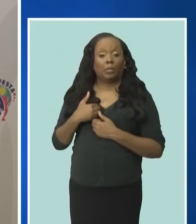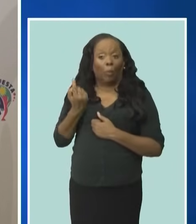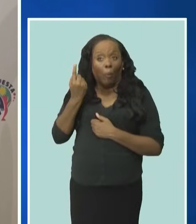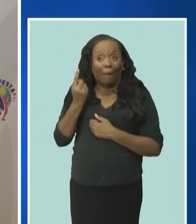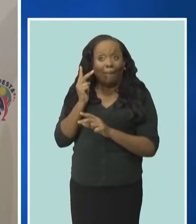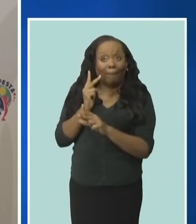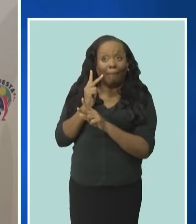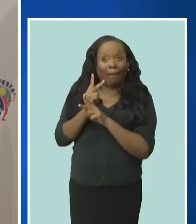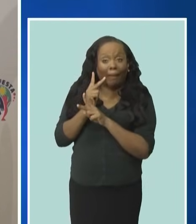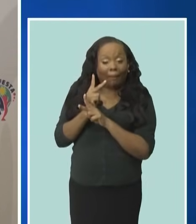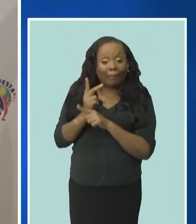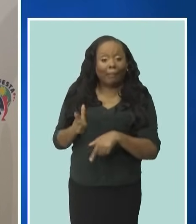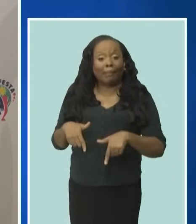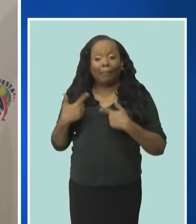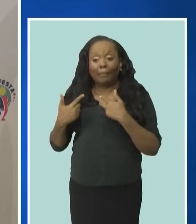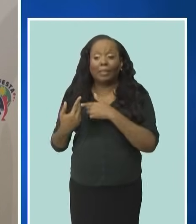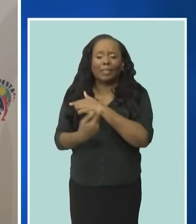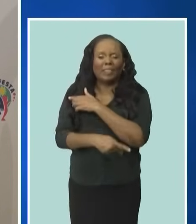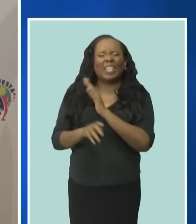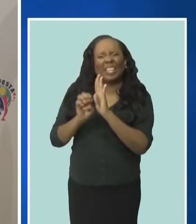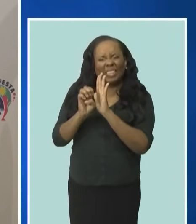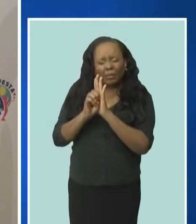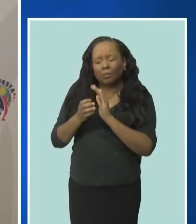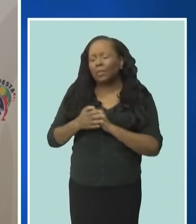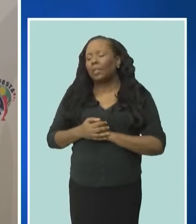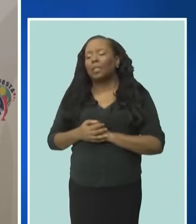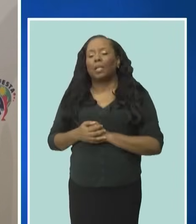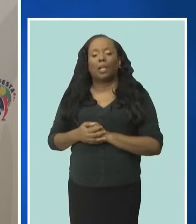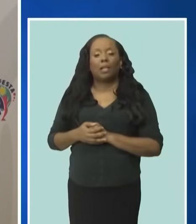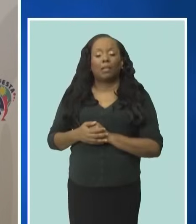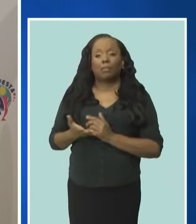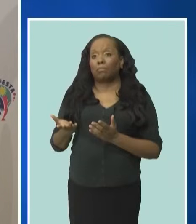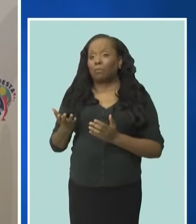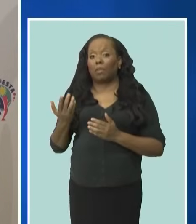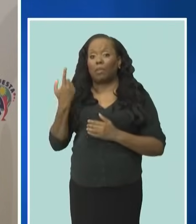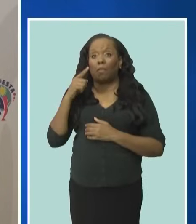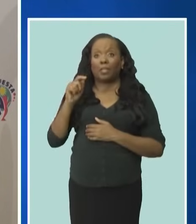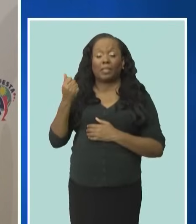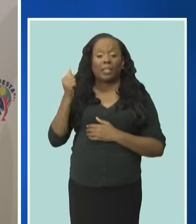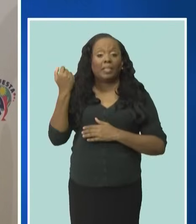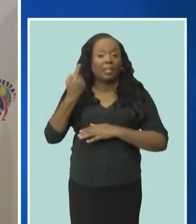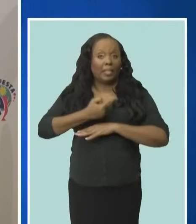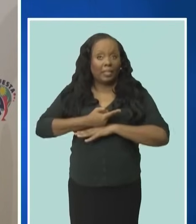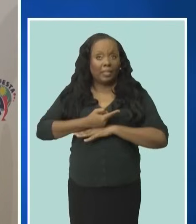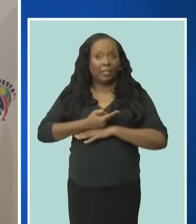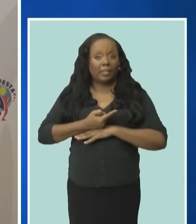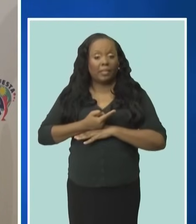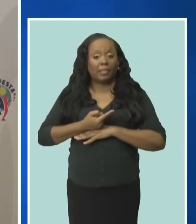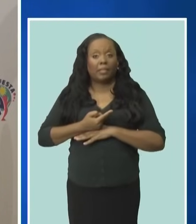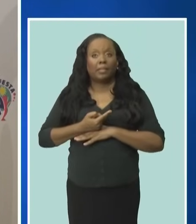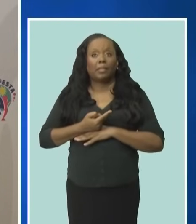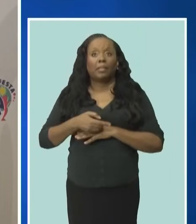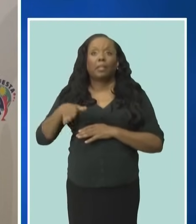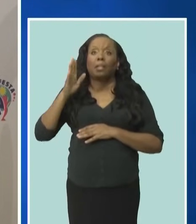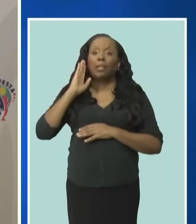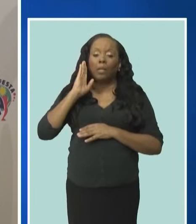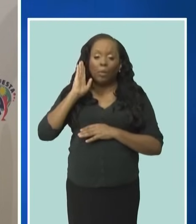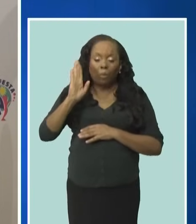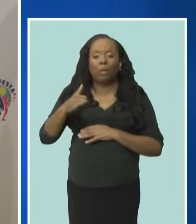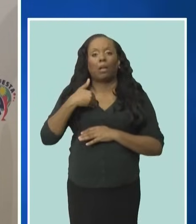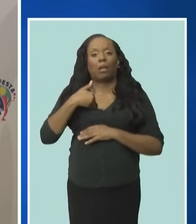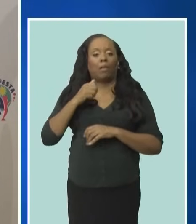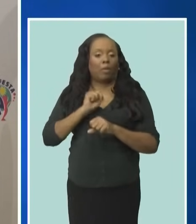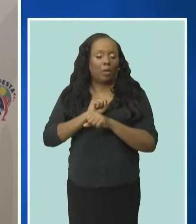Brereton and St. Philip who can transport 36 people. And for 10 days, he is going to have guaranteed